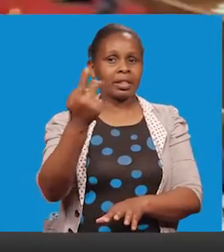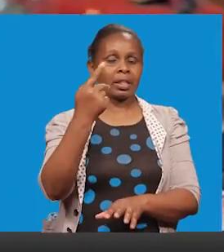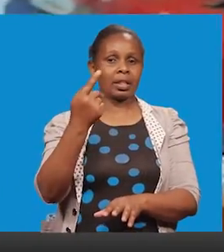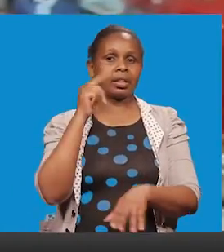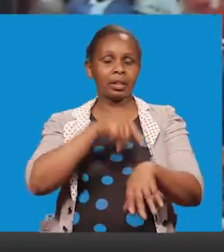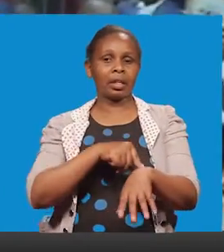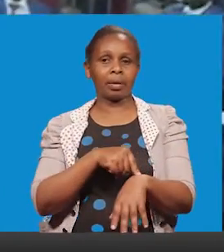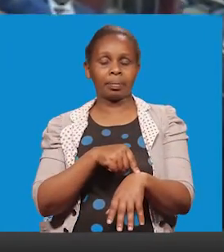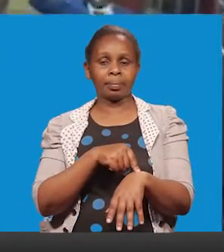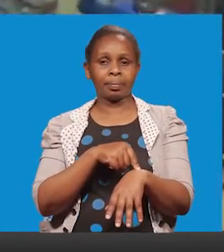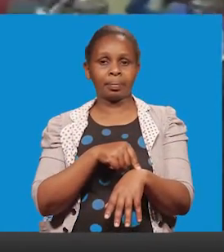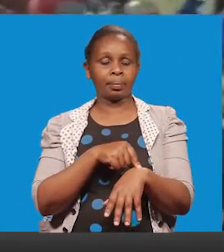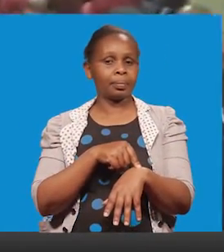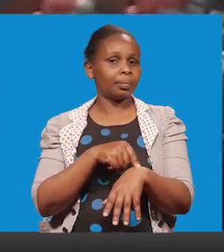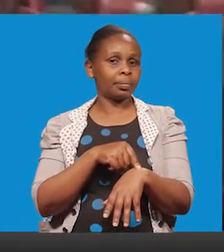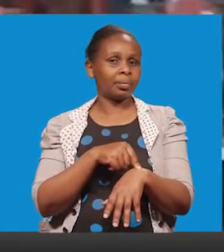round.